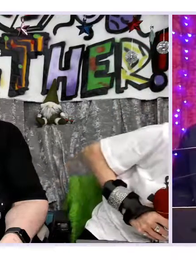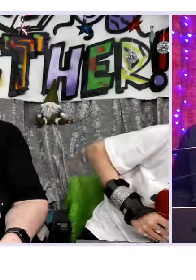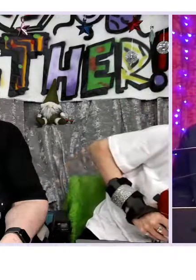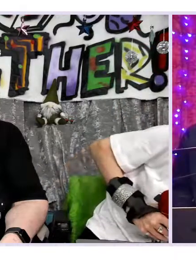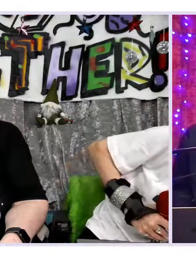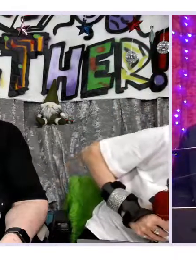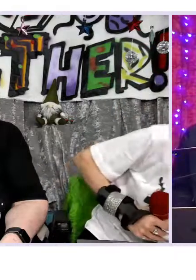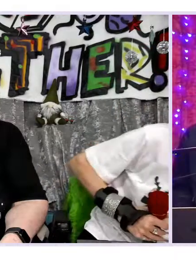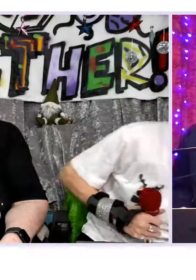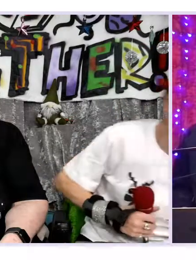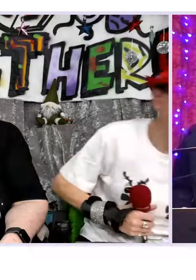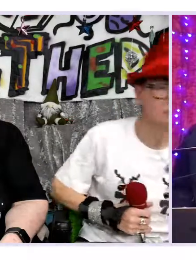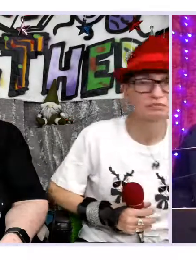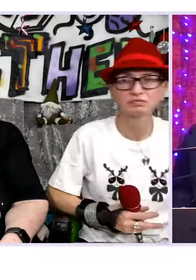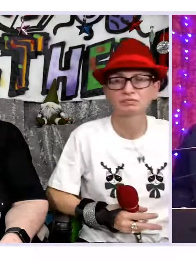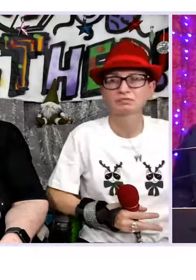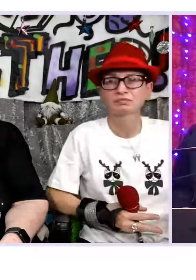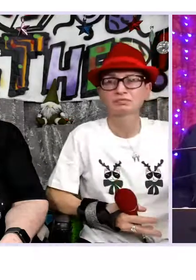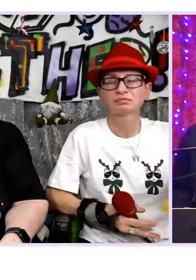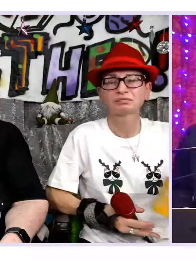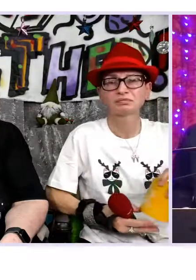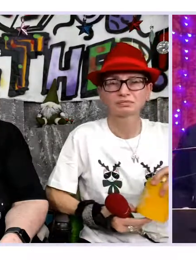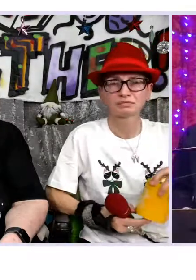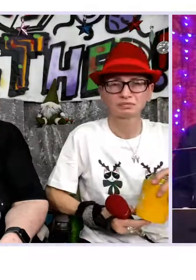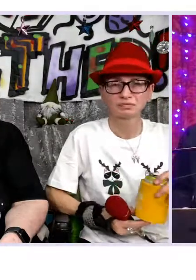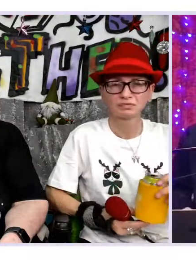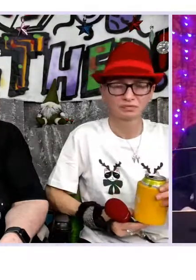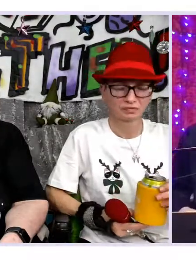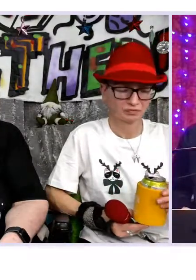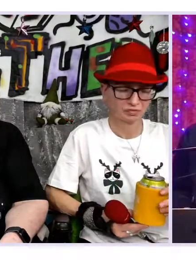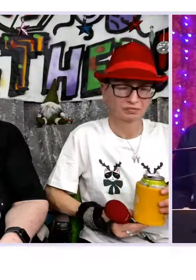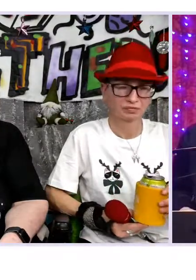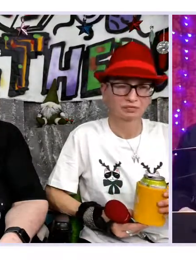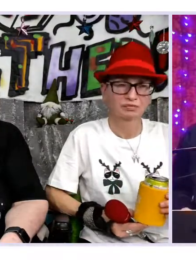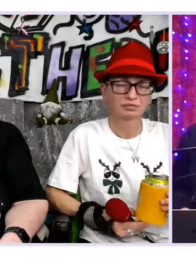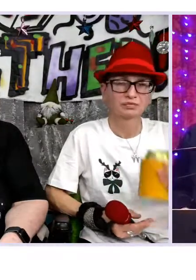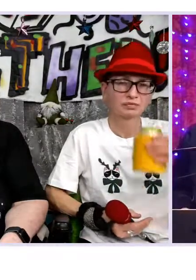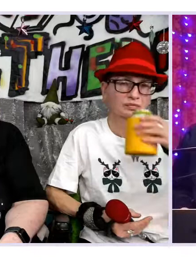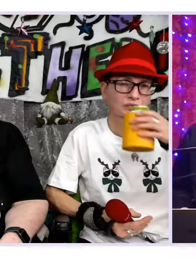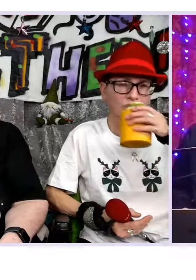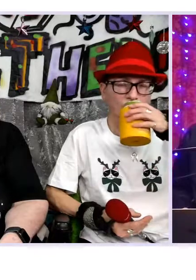thing in gaming is that this weekend is the Game Awards,